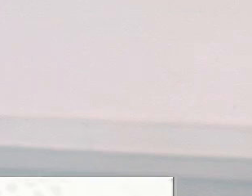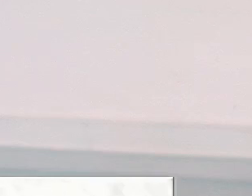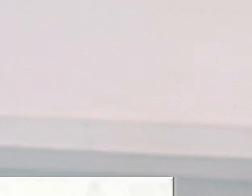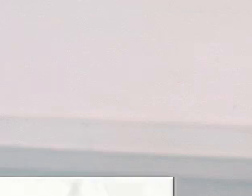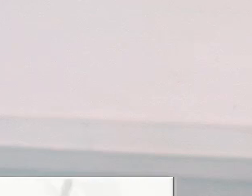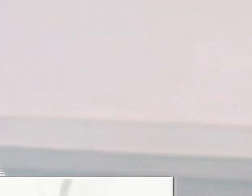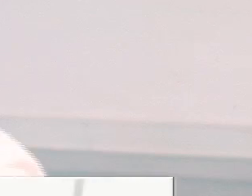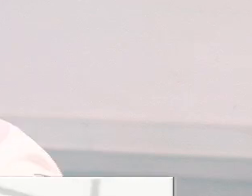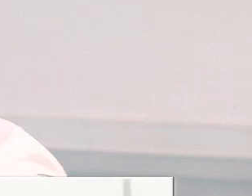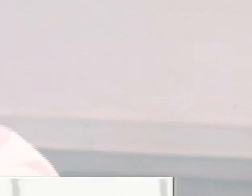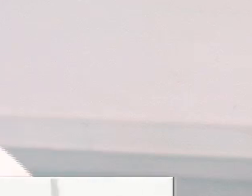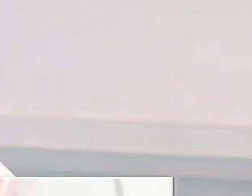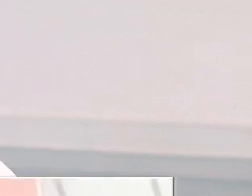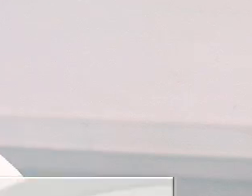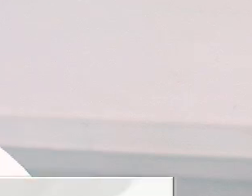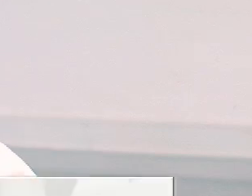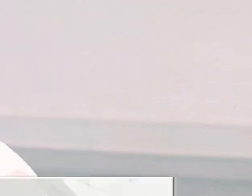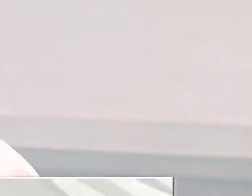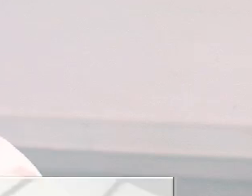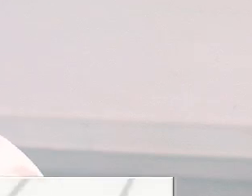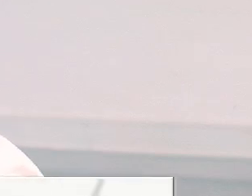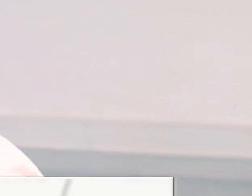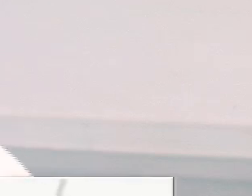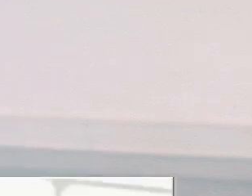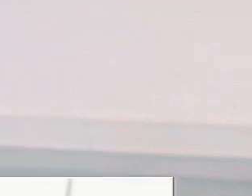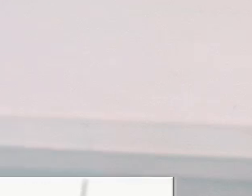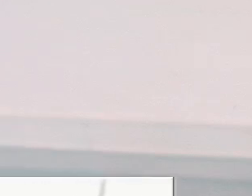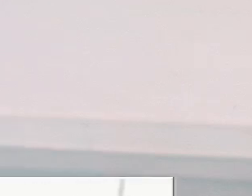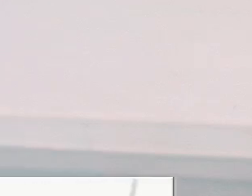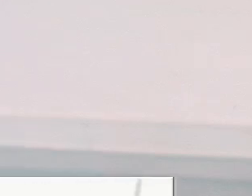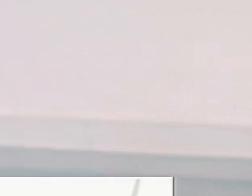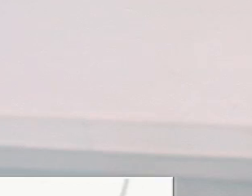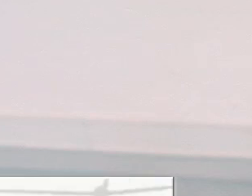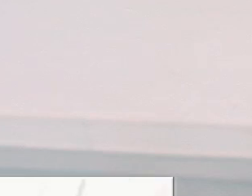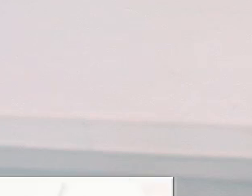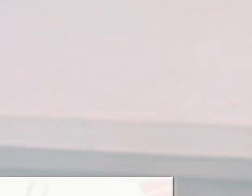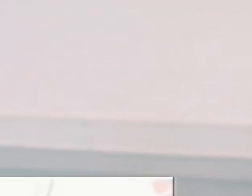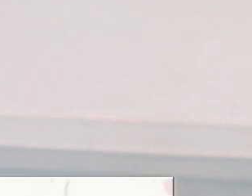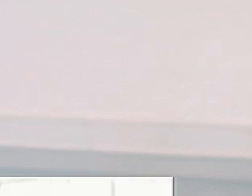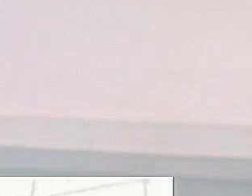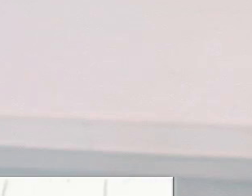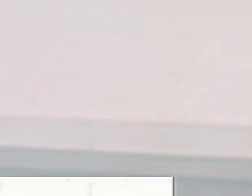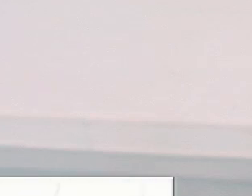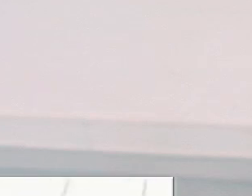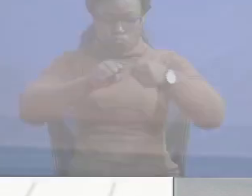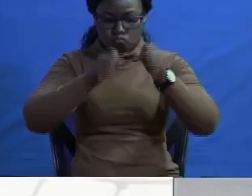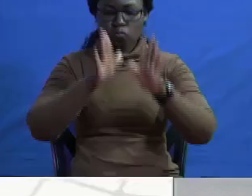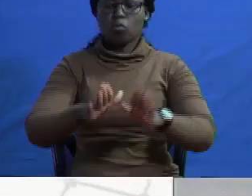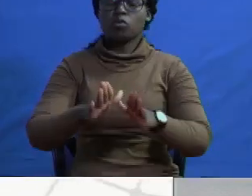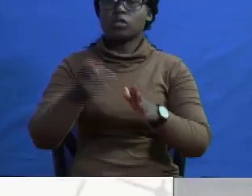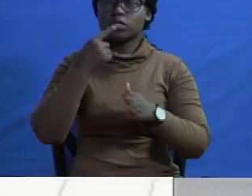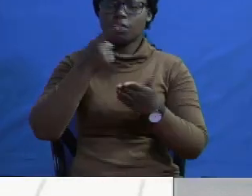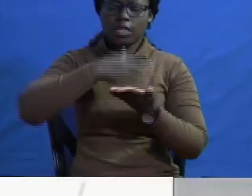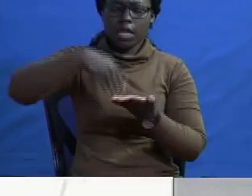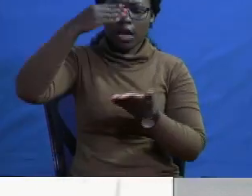international prices, explaining reduced pump prices in the neighboring Tanzania. Meanwhile, motorists hit hard by the